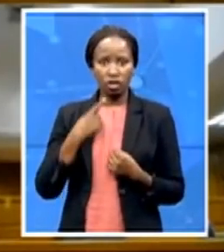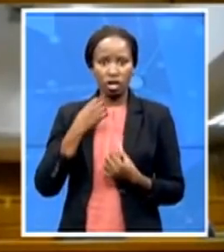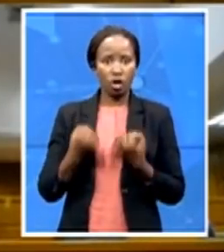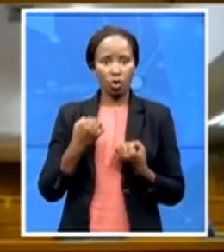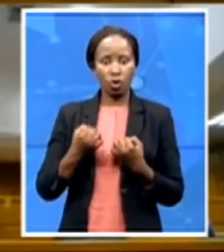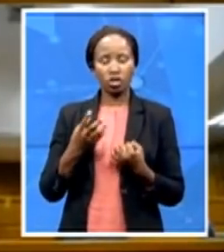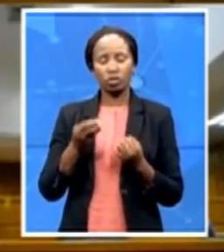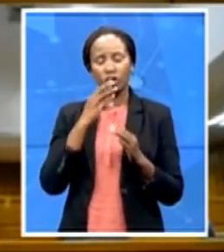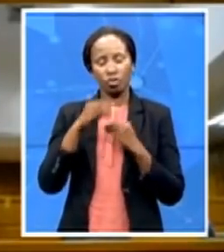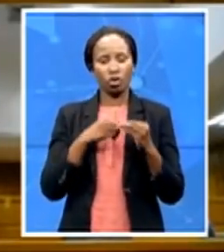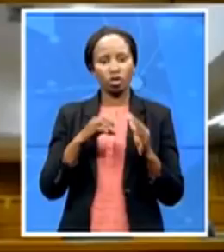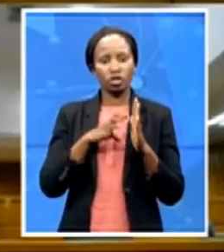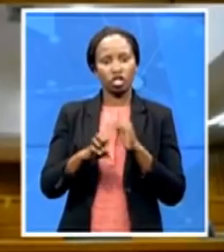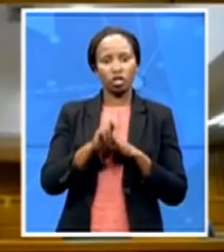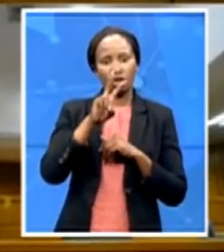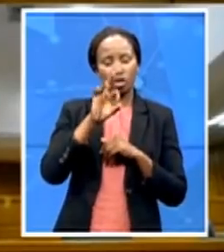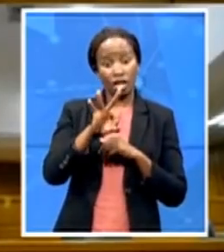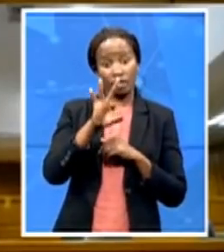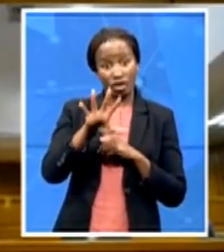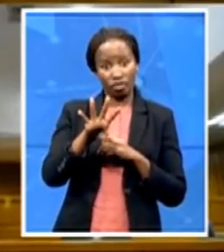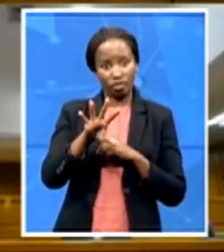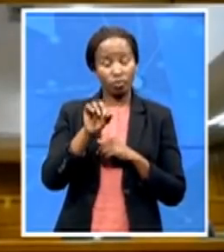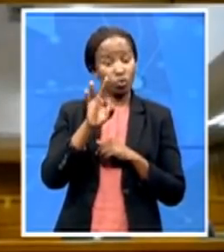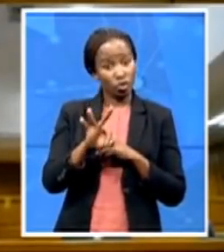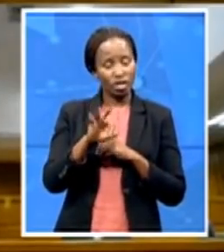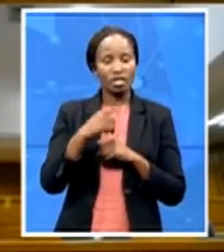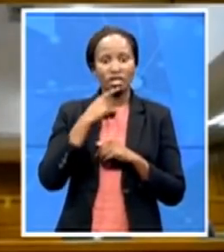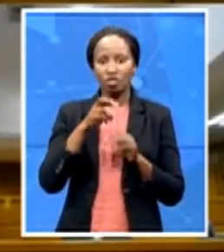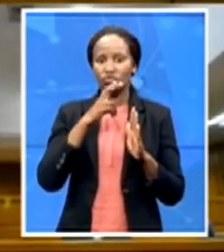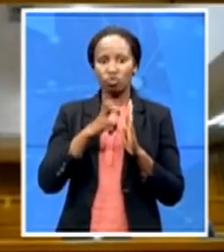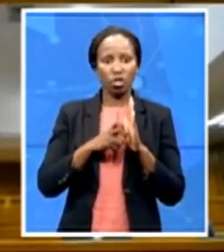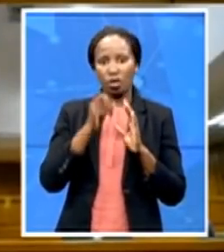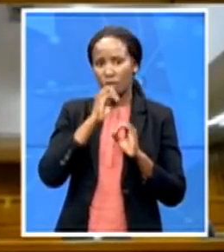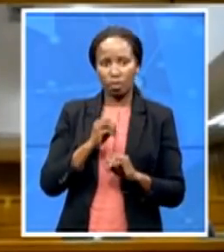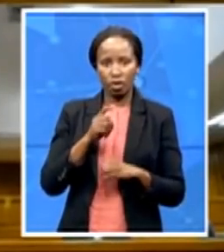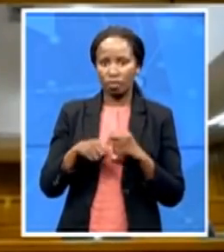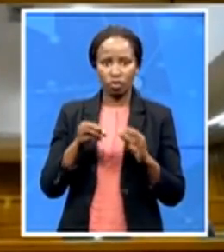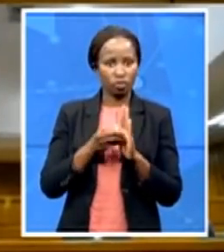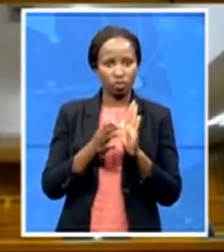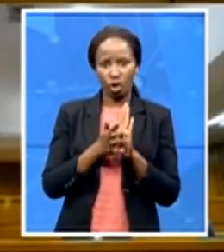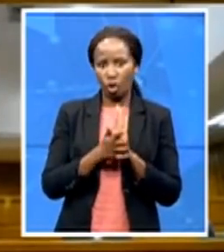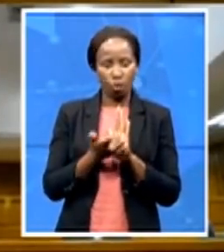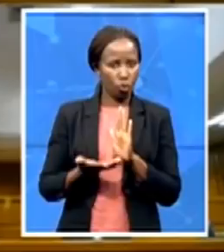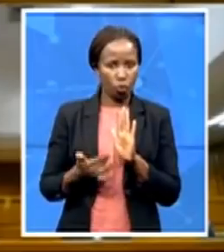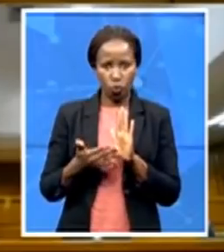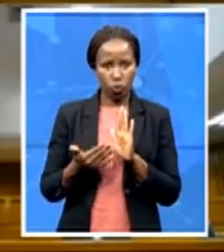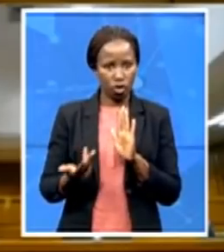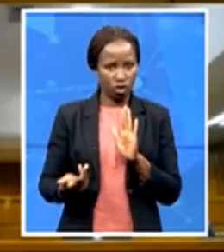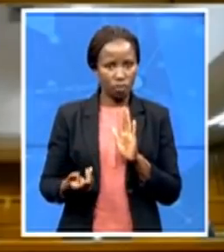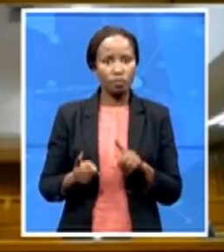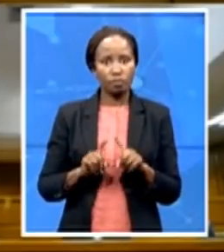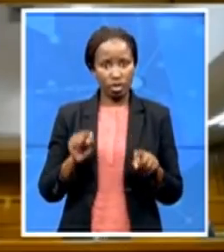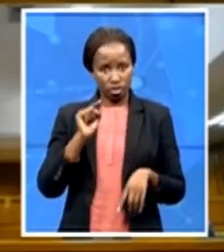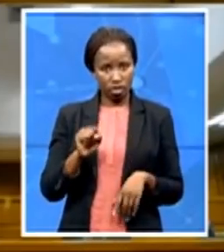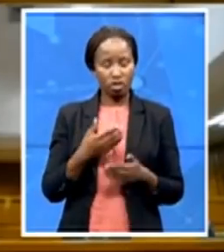Constitution, there is no rule against retrospectivity in our law. There's a presumption, but it can be rebutted either expressly or by necessary